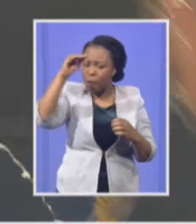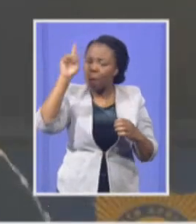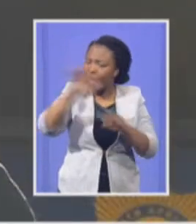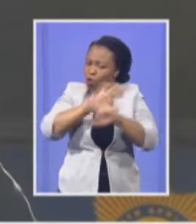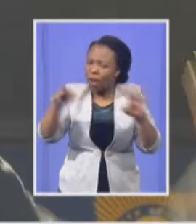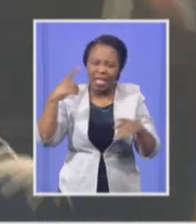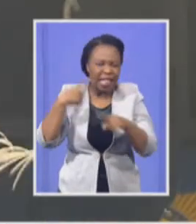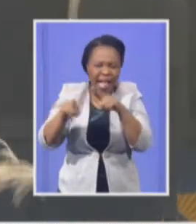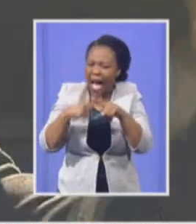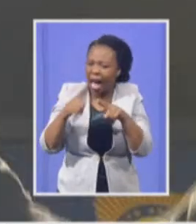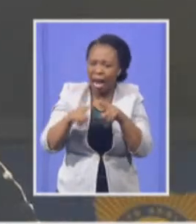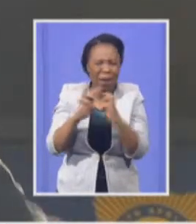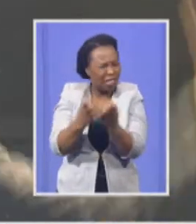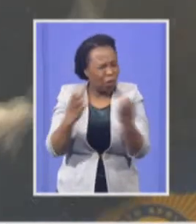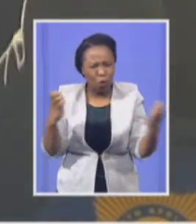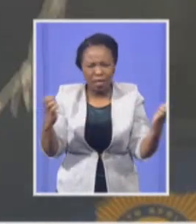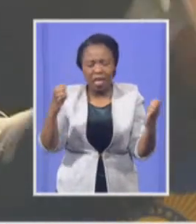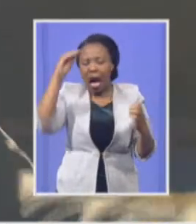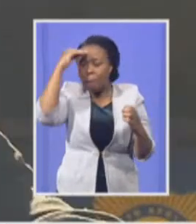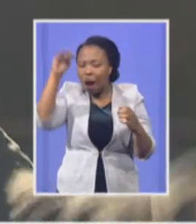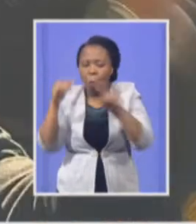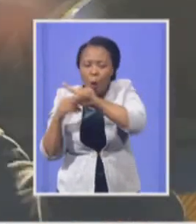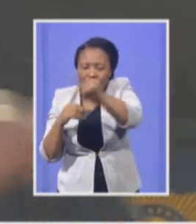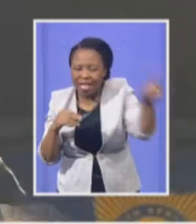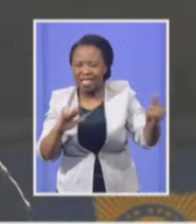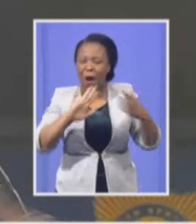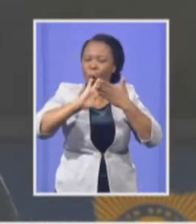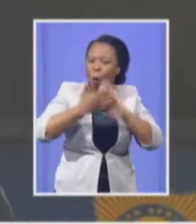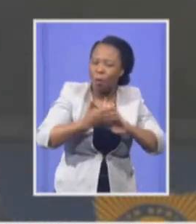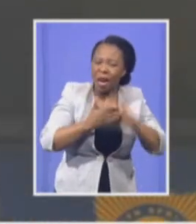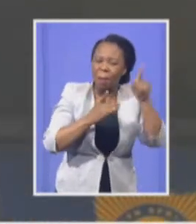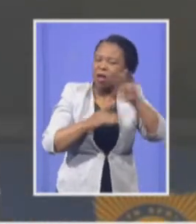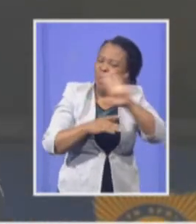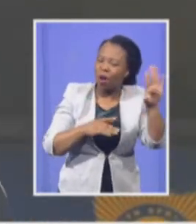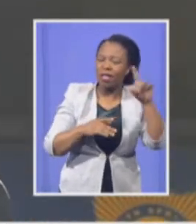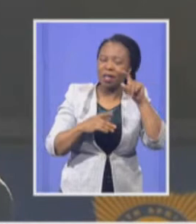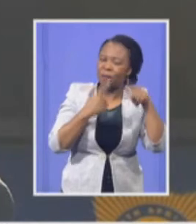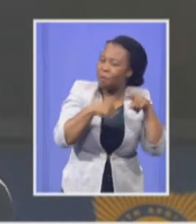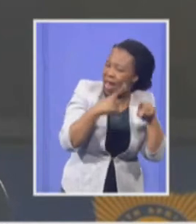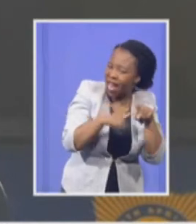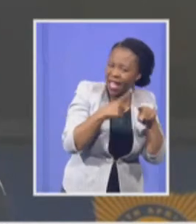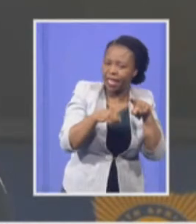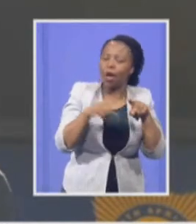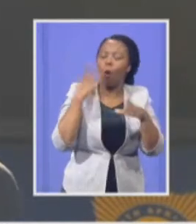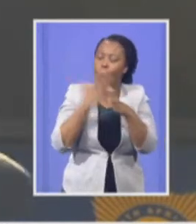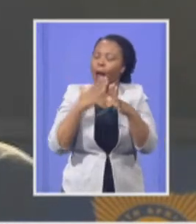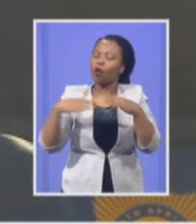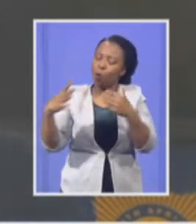ama resources amaphoyisa imphakathi ingadlali ngawo sikwazi ukuthi sibambisane.